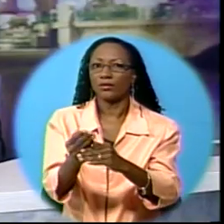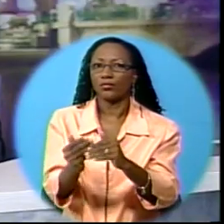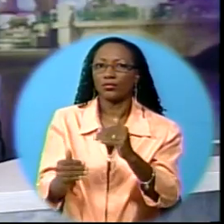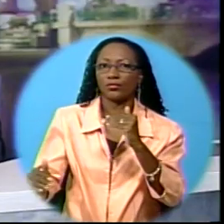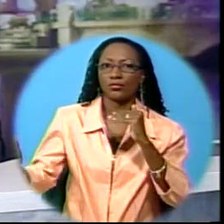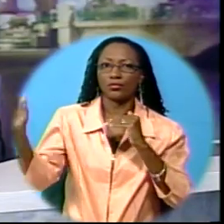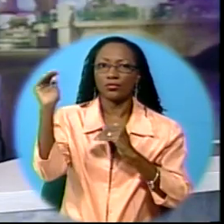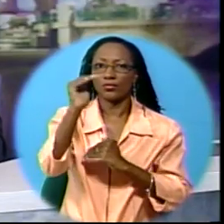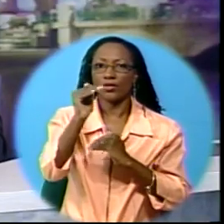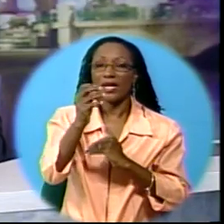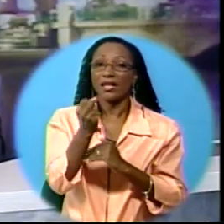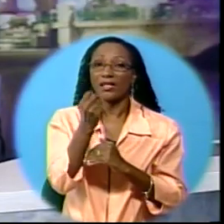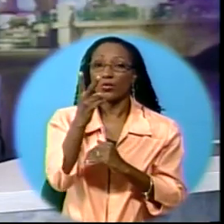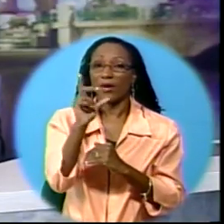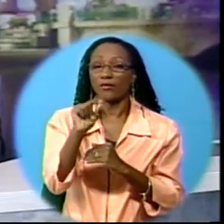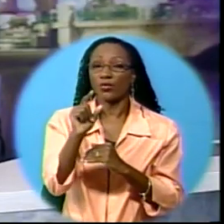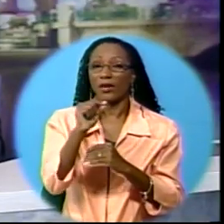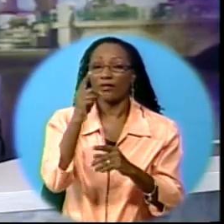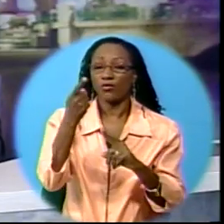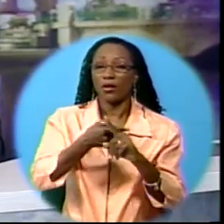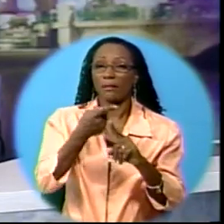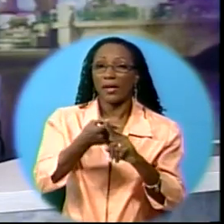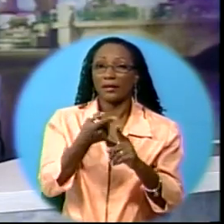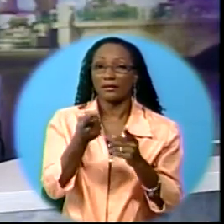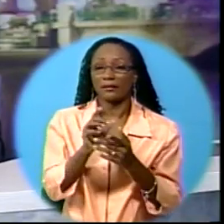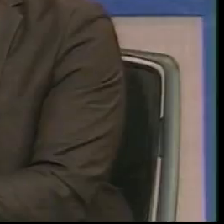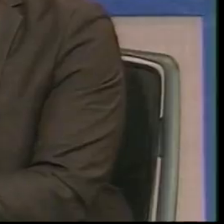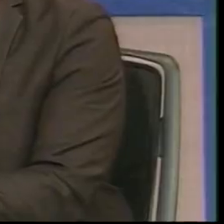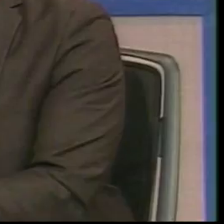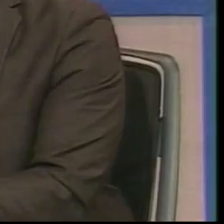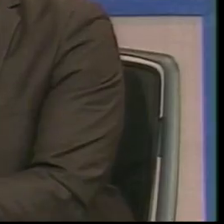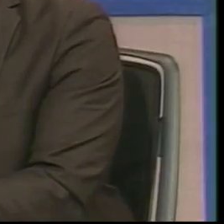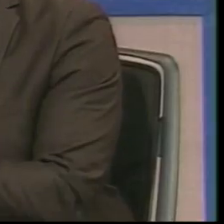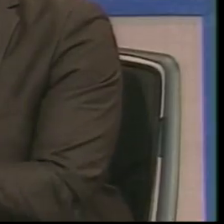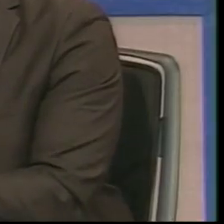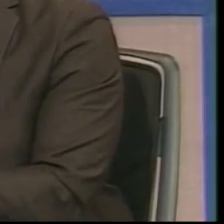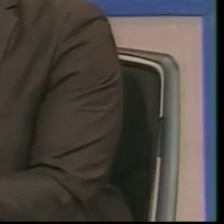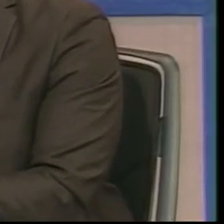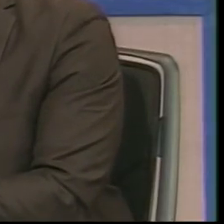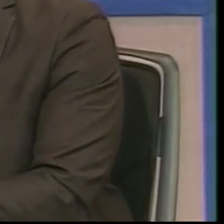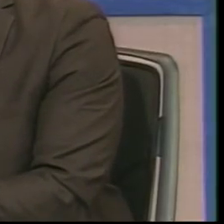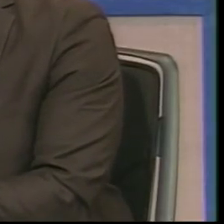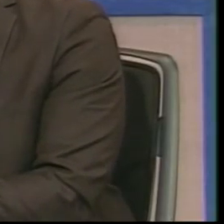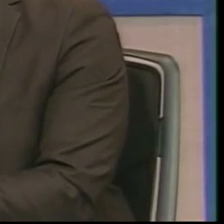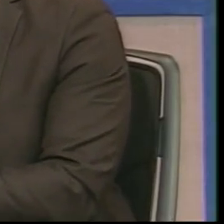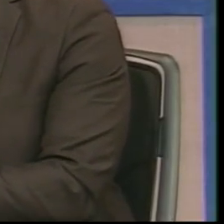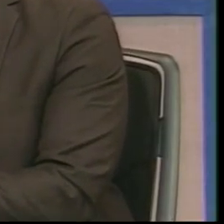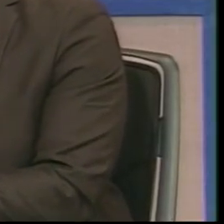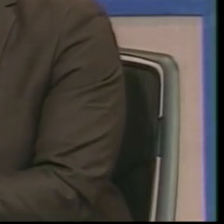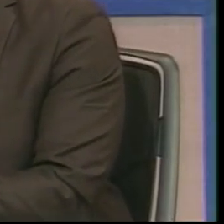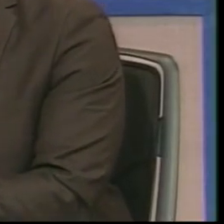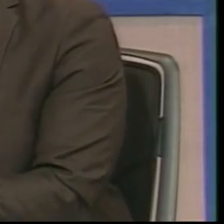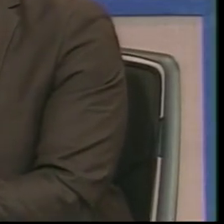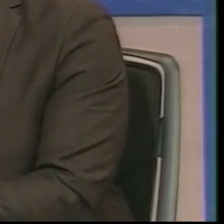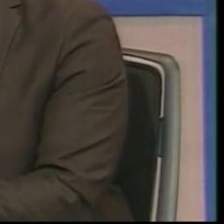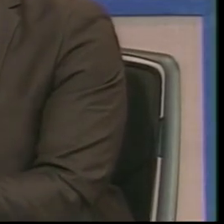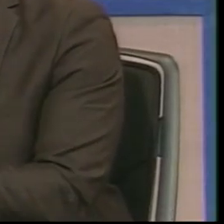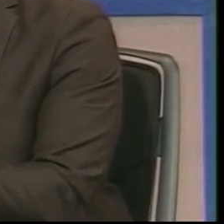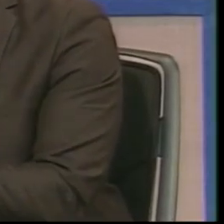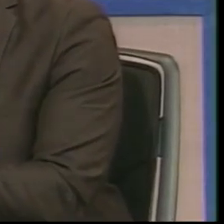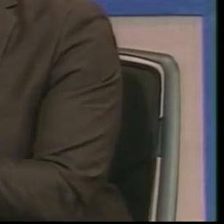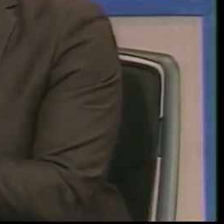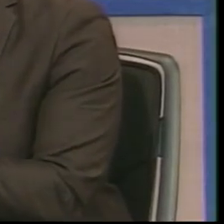last 12 to 24 months. We have responded to organizations here in Barbados within the last couple of months that